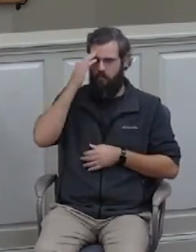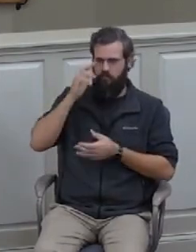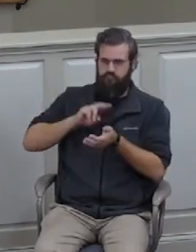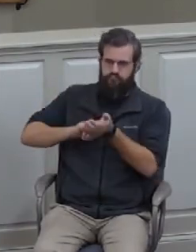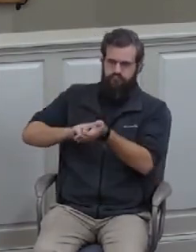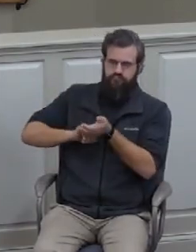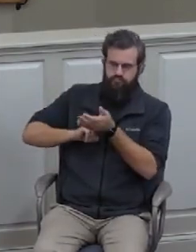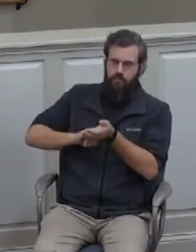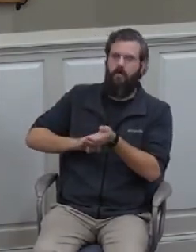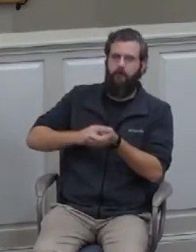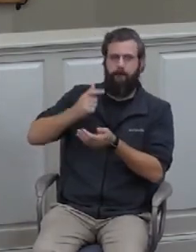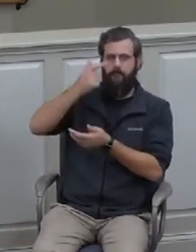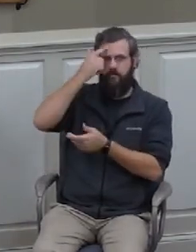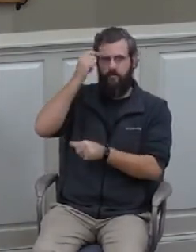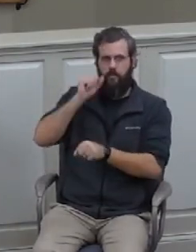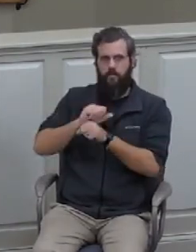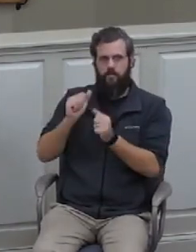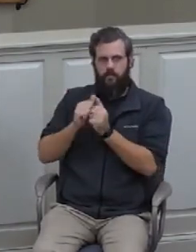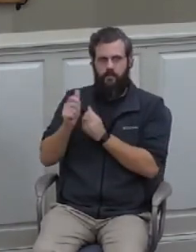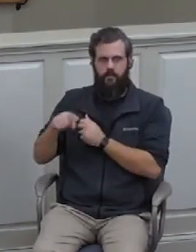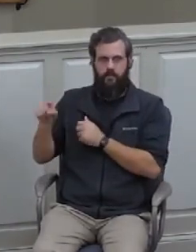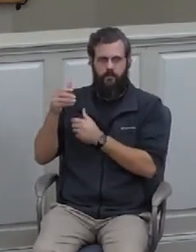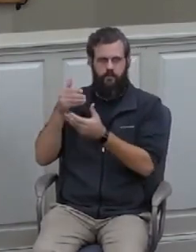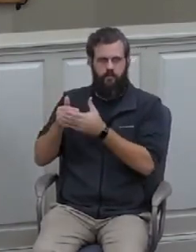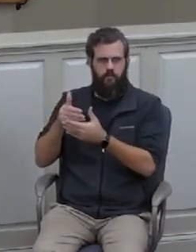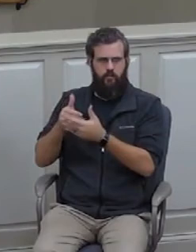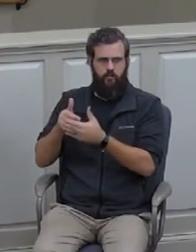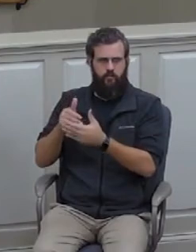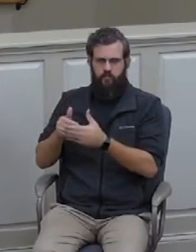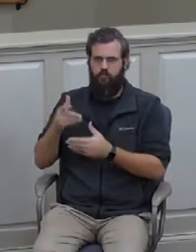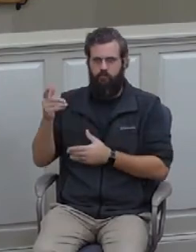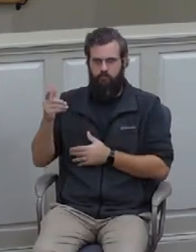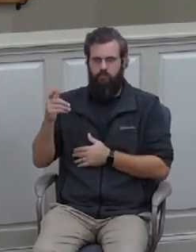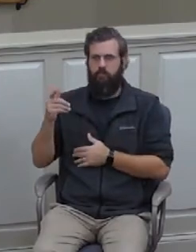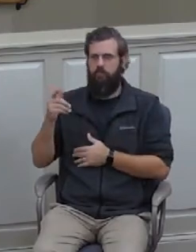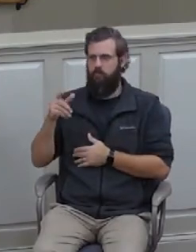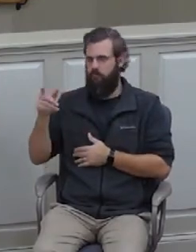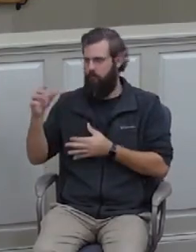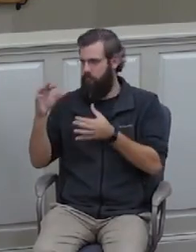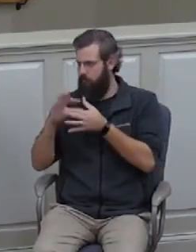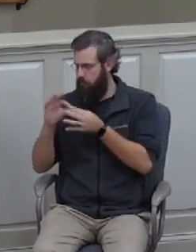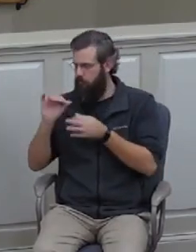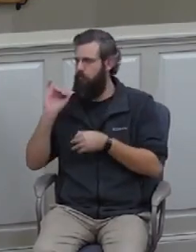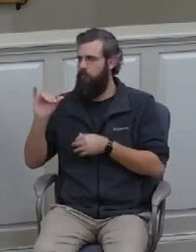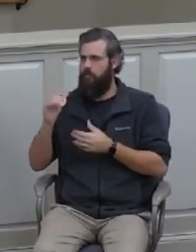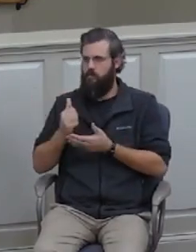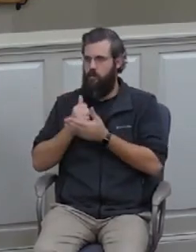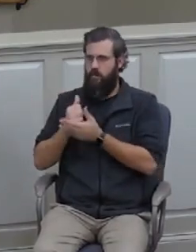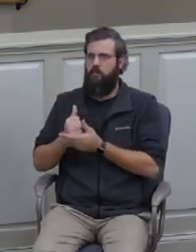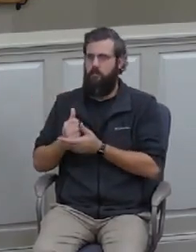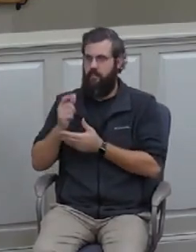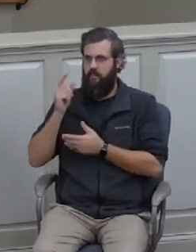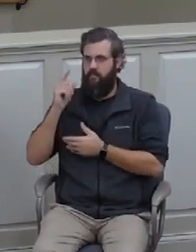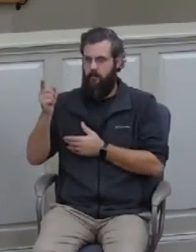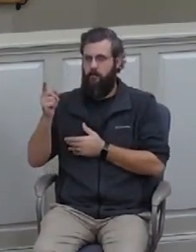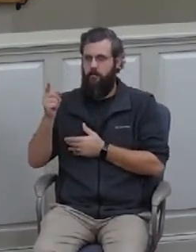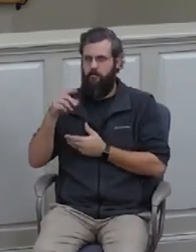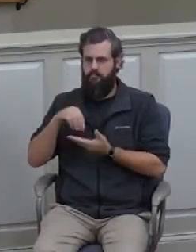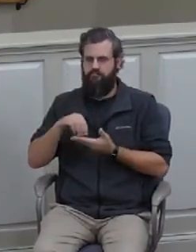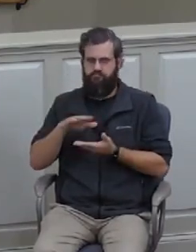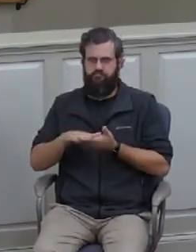possesses simply by working with them closely, and to include terms that would be advantageous to